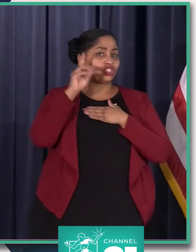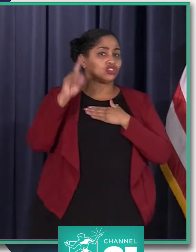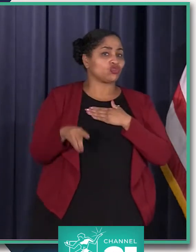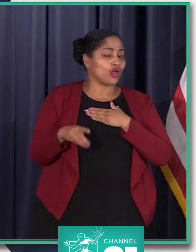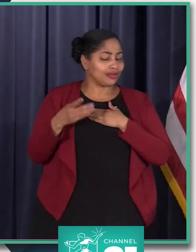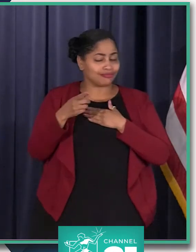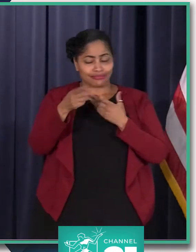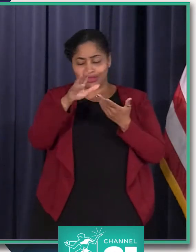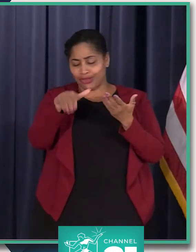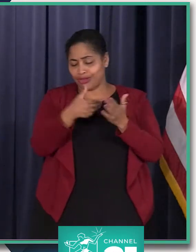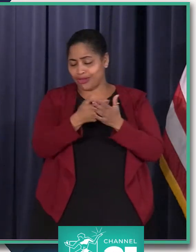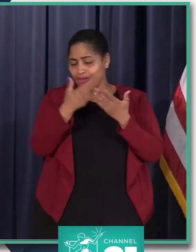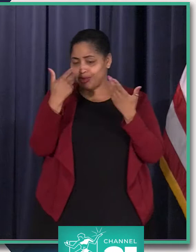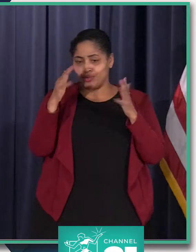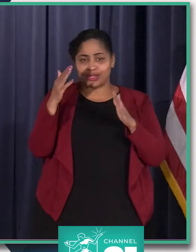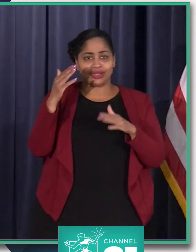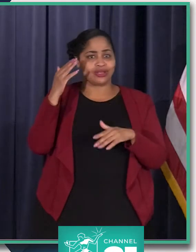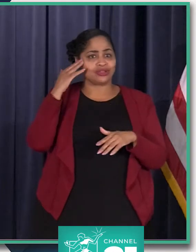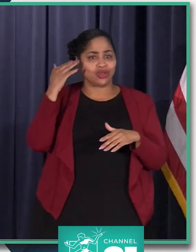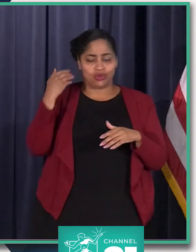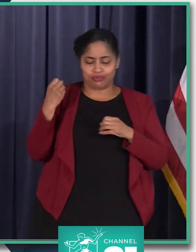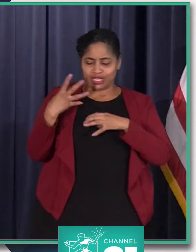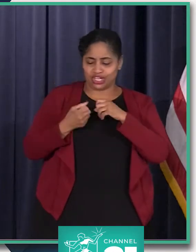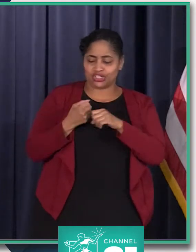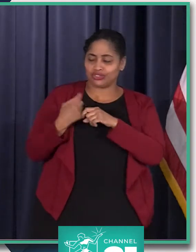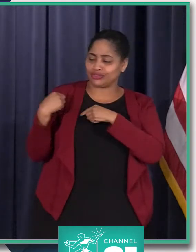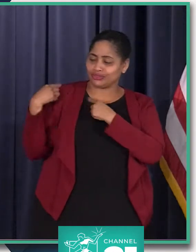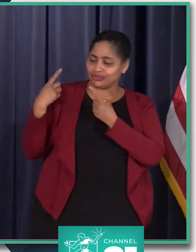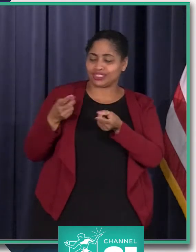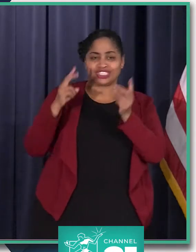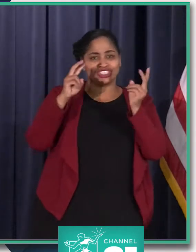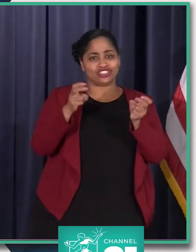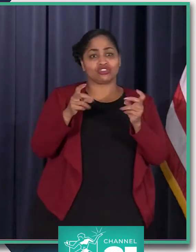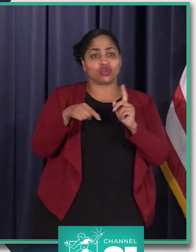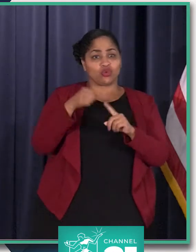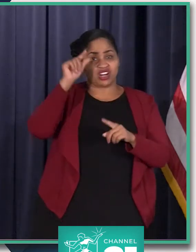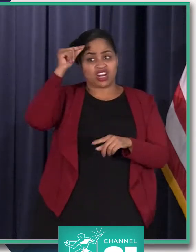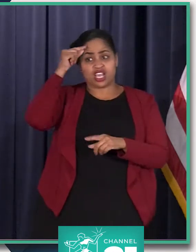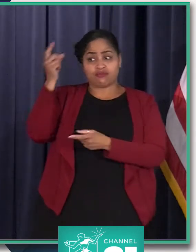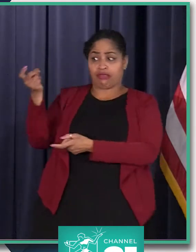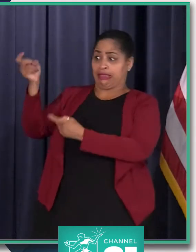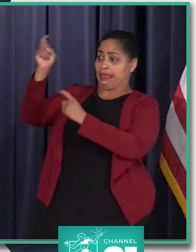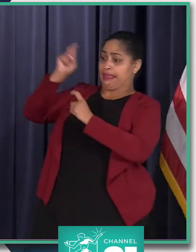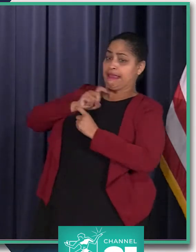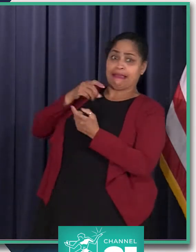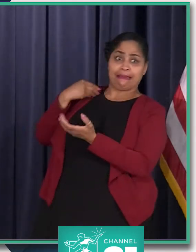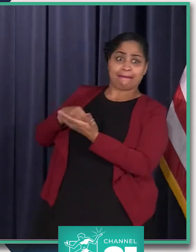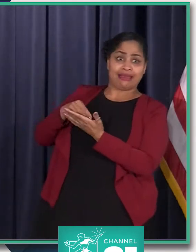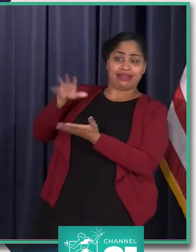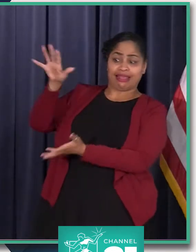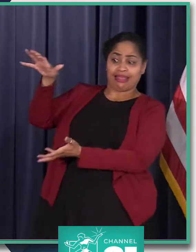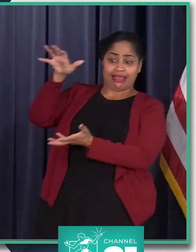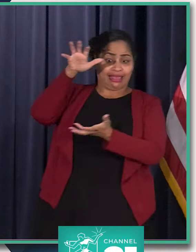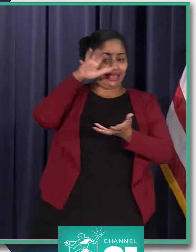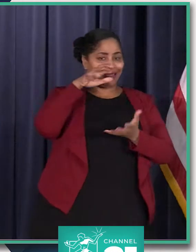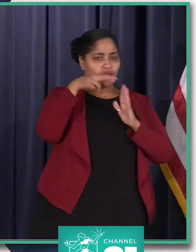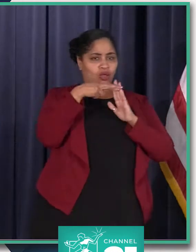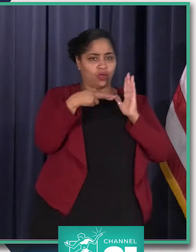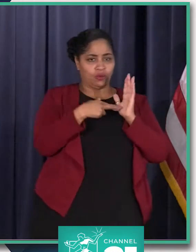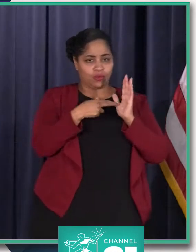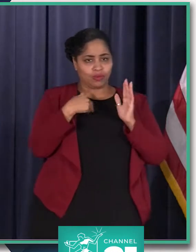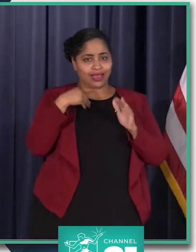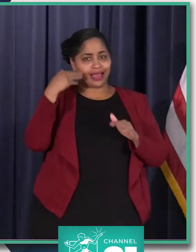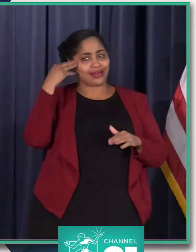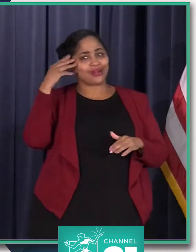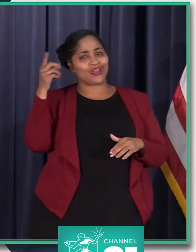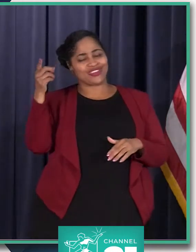You've all read the stories. We've had the issues over the year. When the feds gave us the $265 million, they made a rule that I know they think